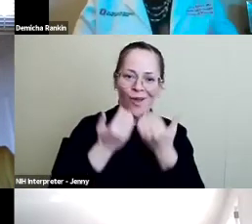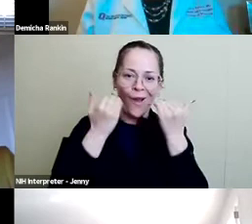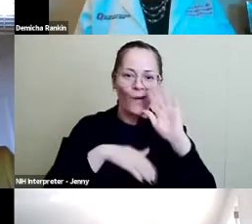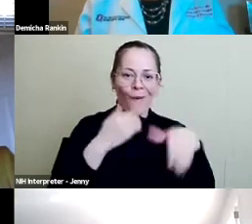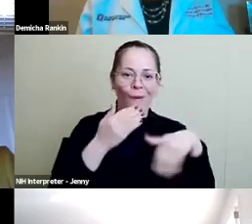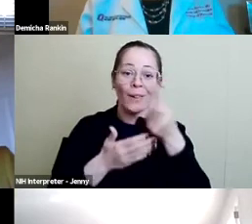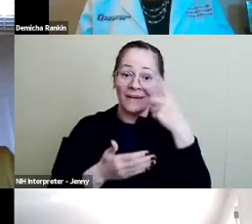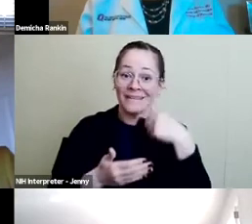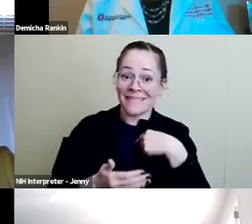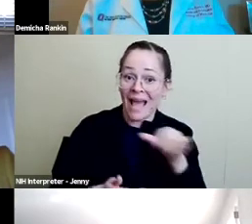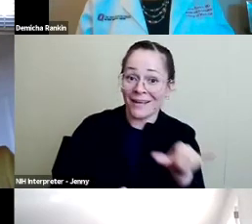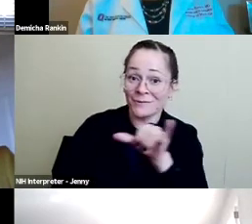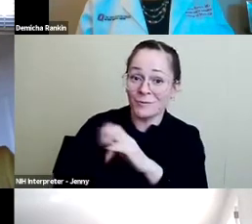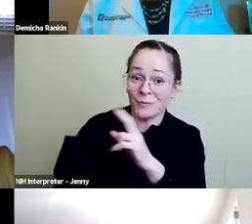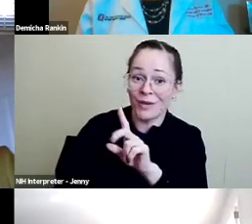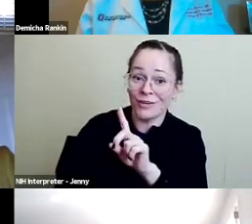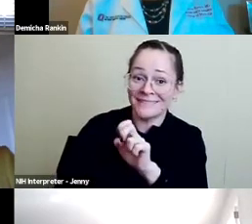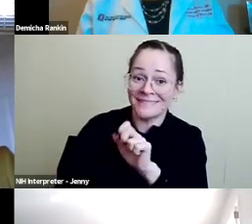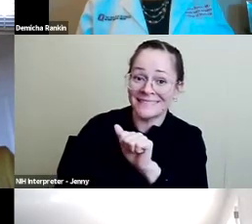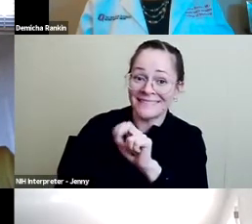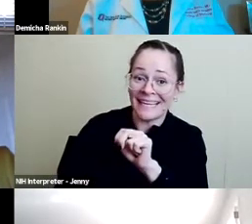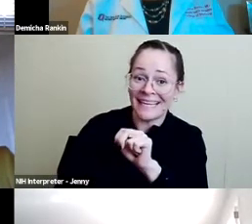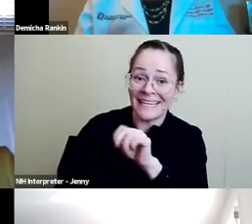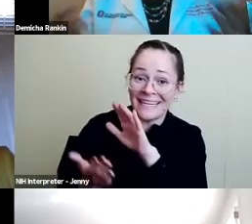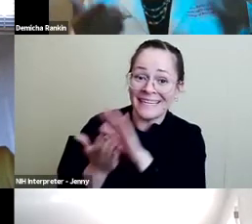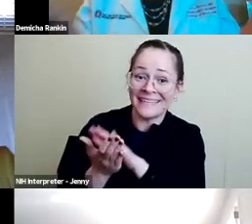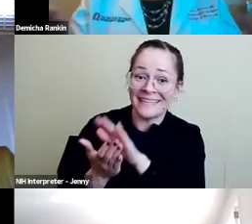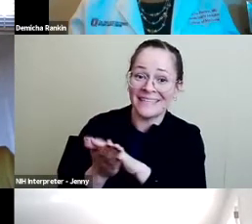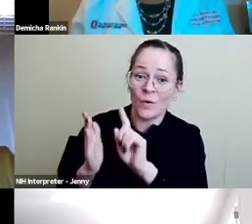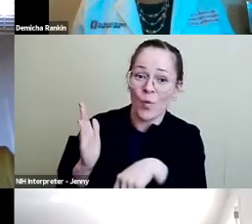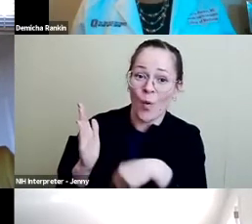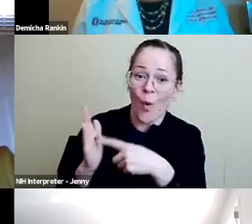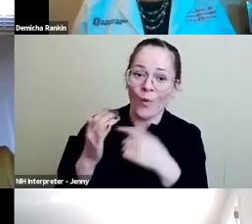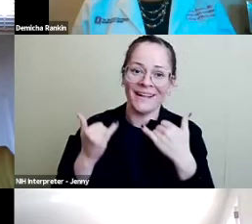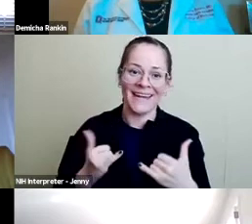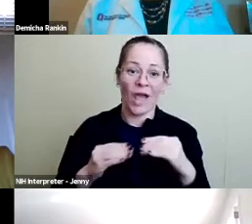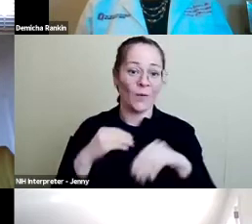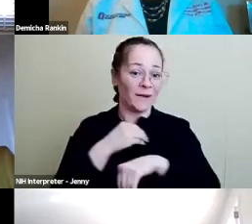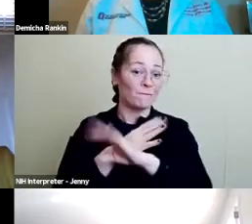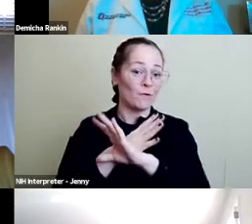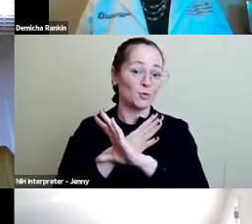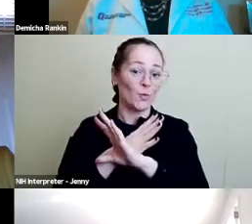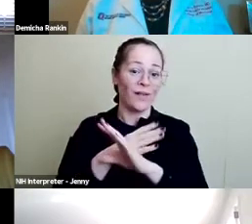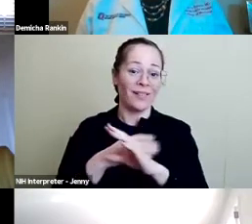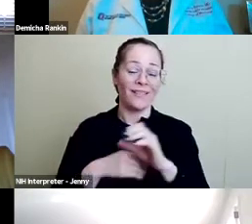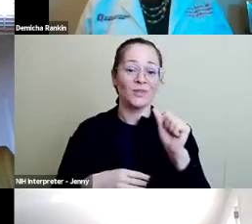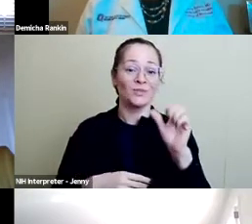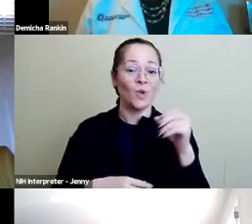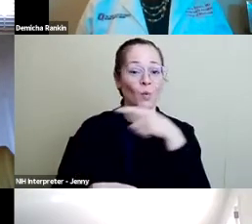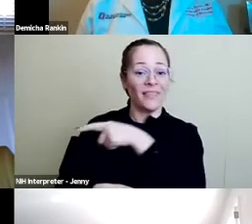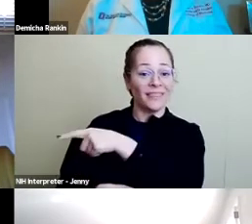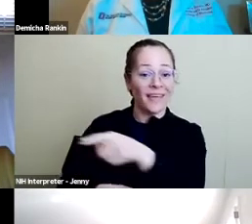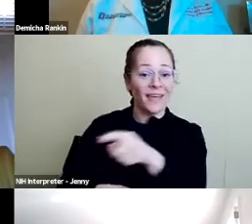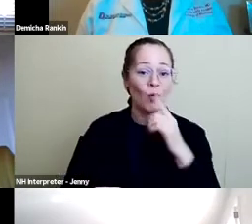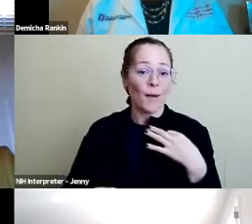the admissions dean role where I'm interviewing students now in this virtual format. And so they're applying to